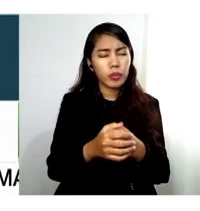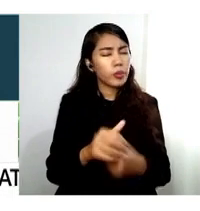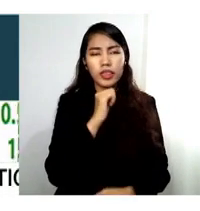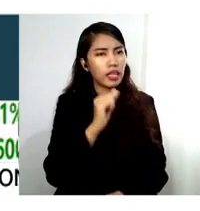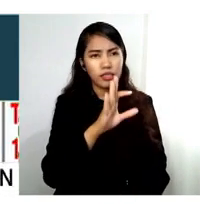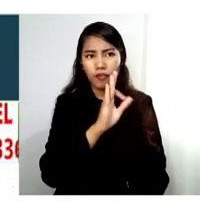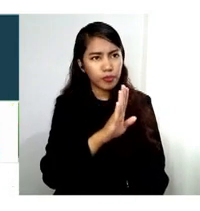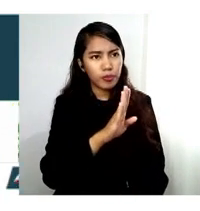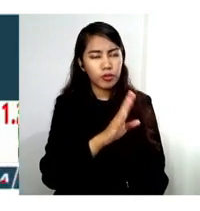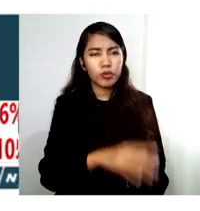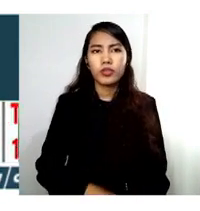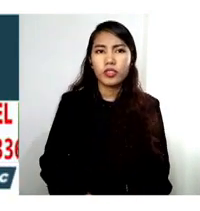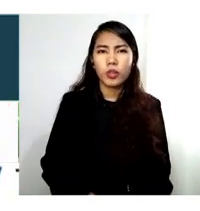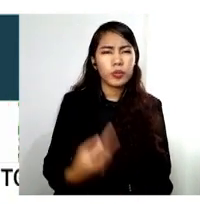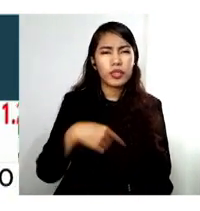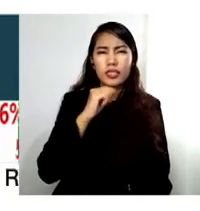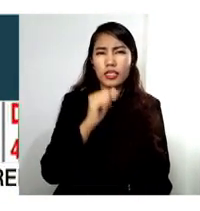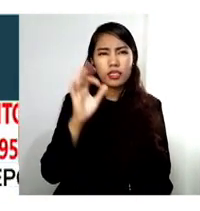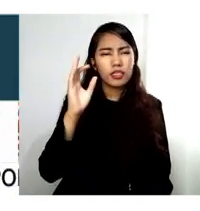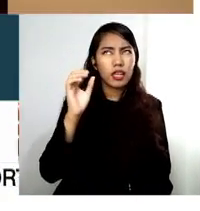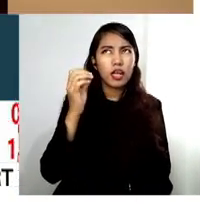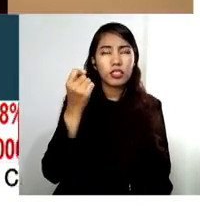understand why the most popular social media